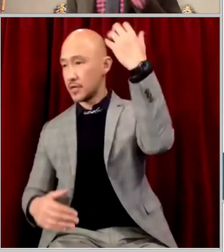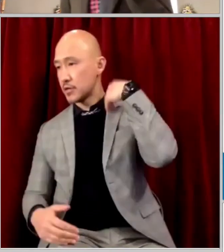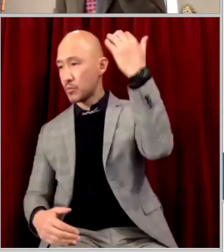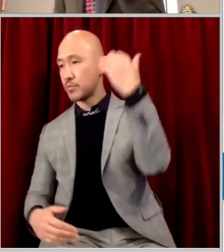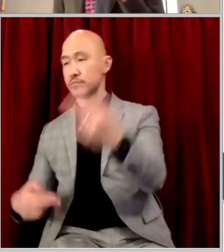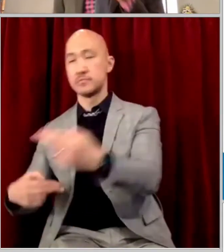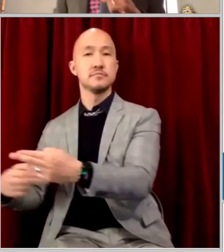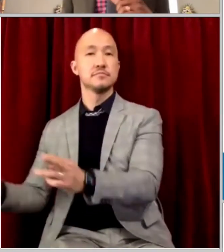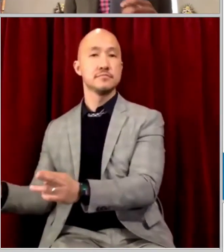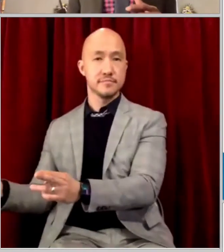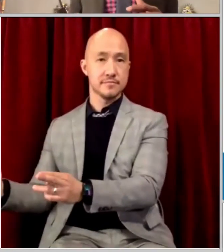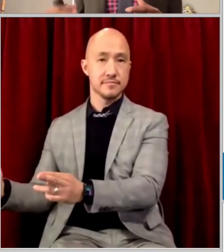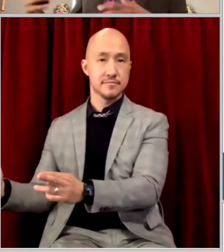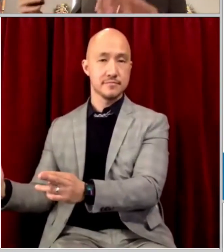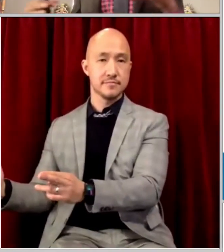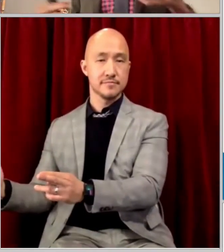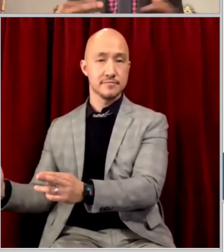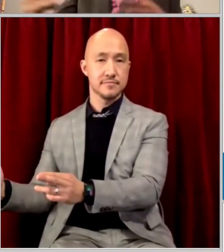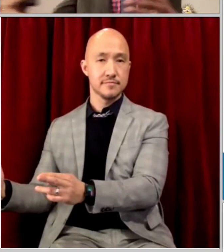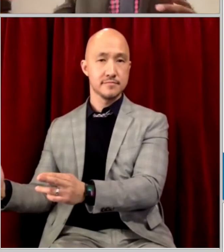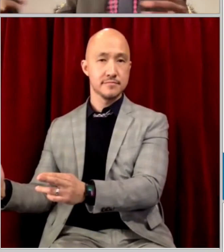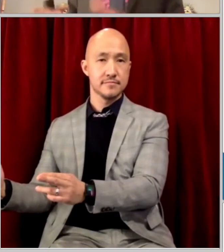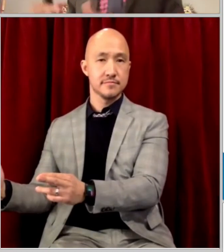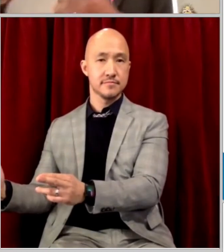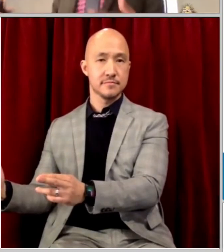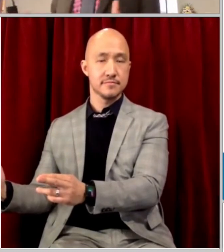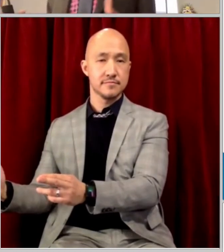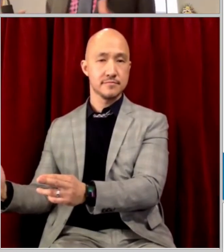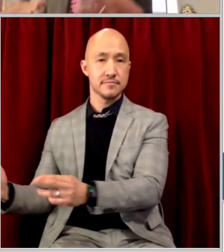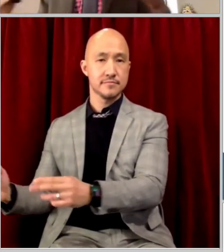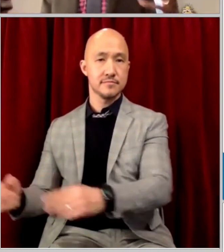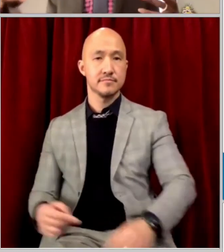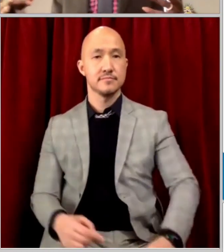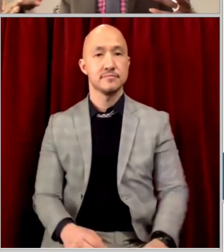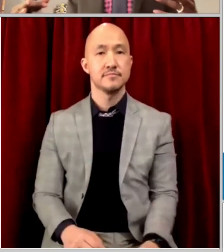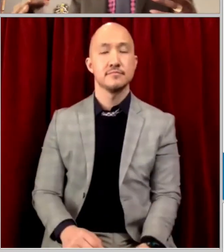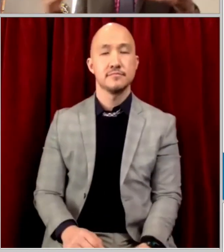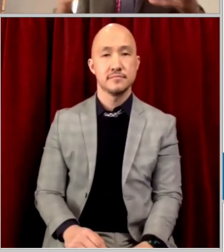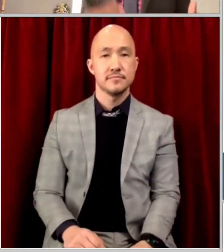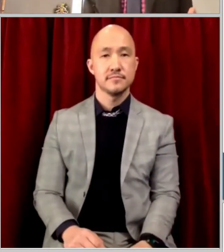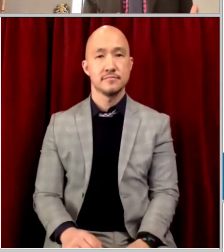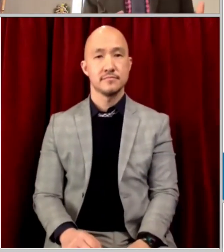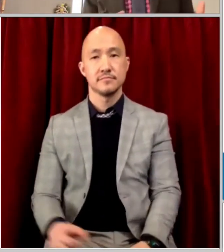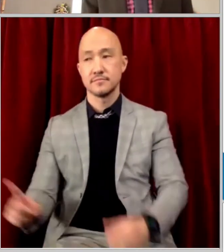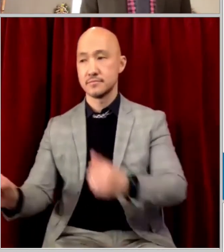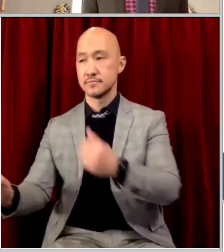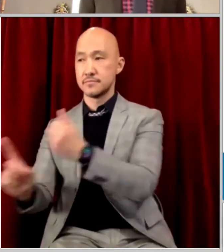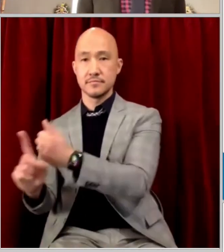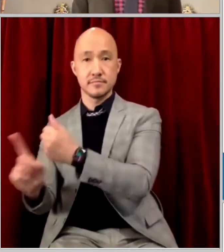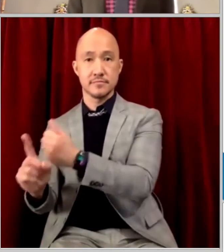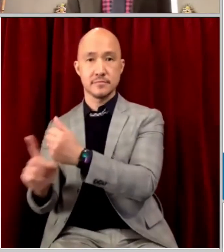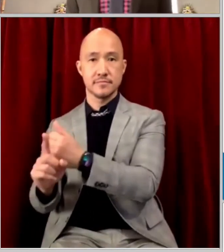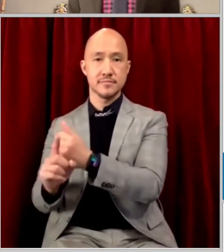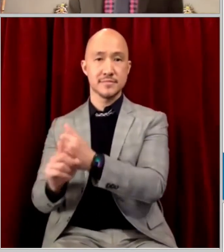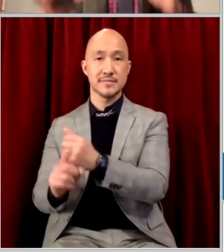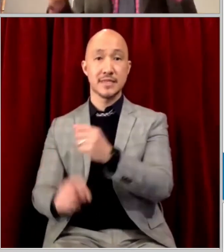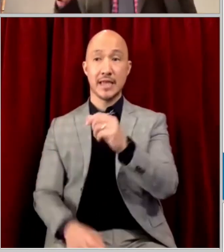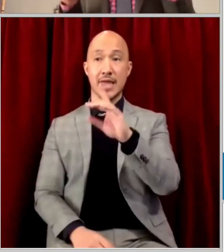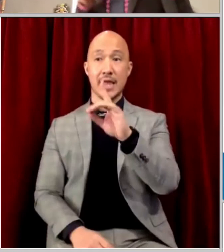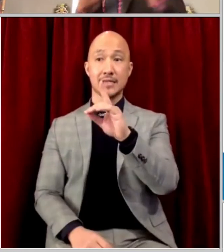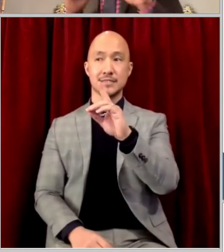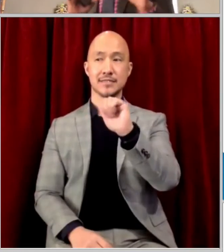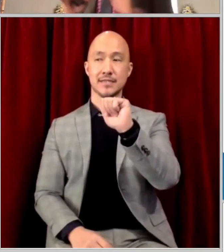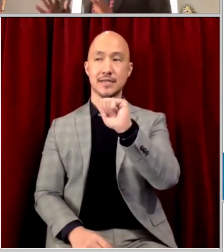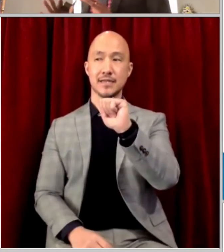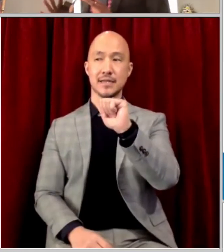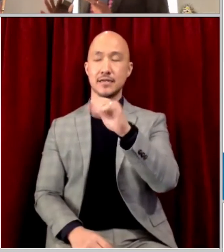offices and I guess they had their paraphernalia out because they were a diabetic and so they took insulin. And I walked in and I was like,